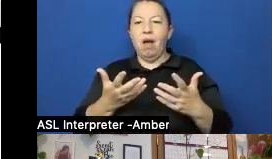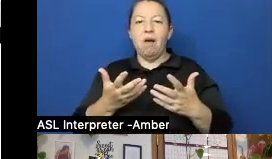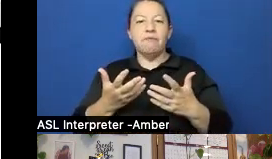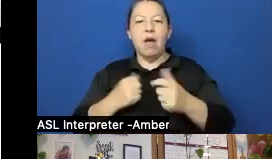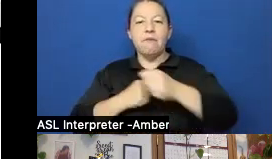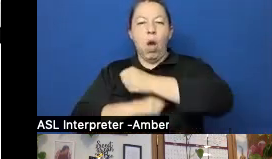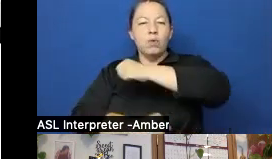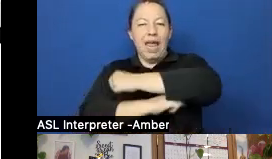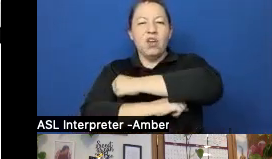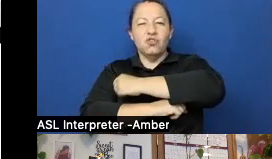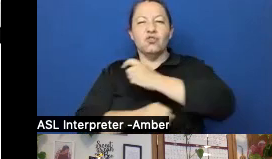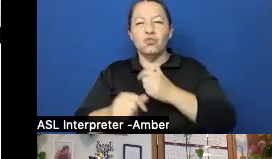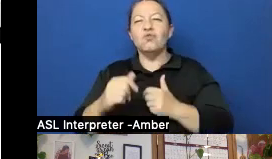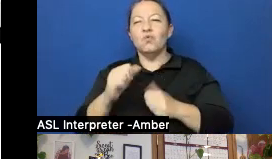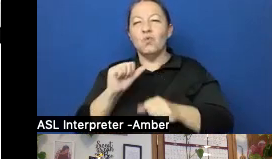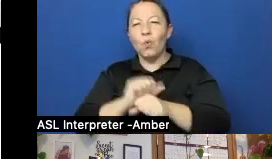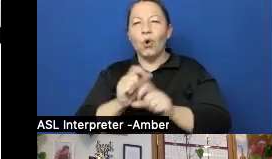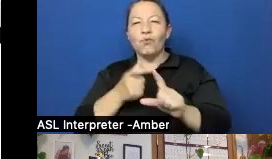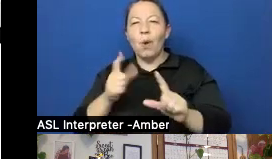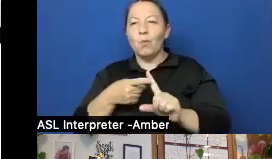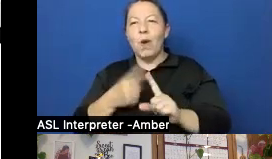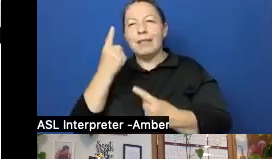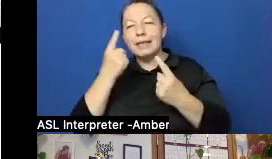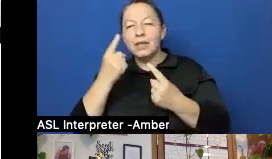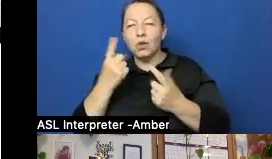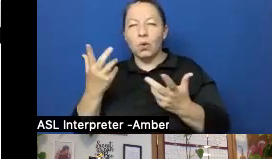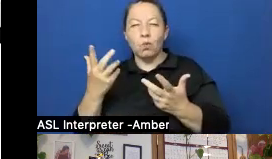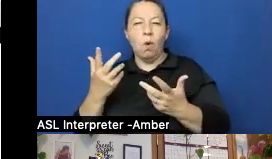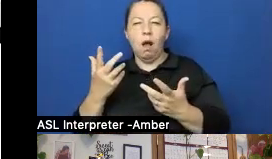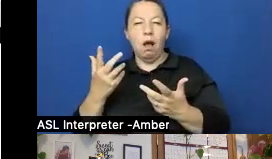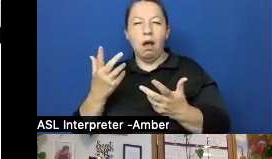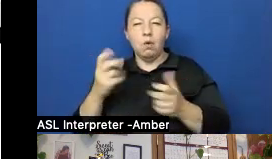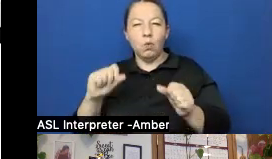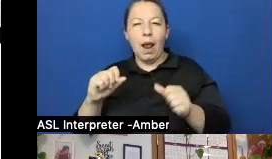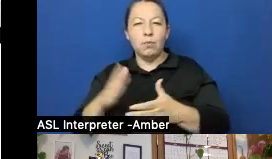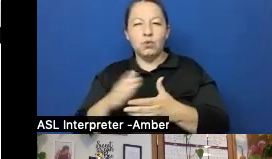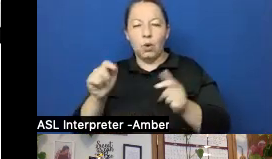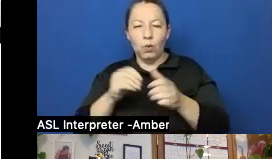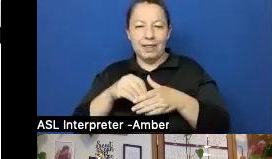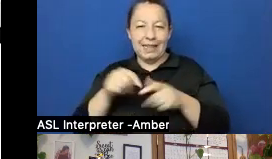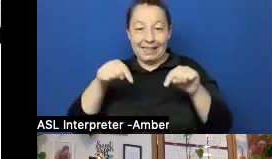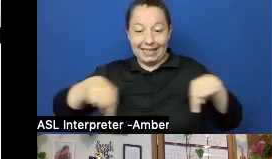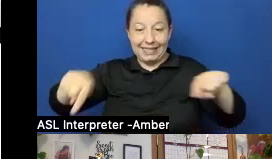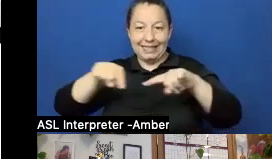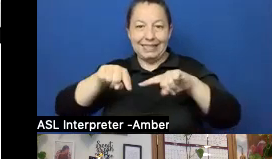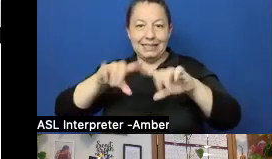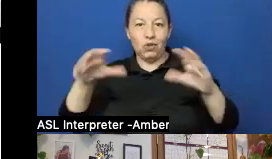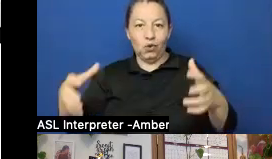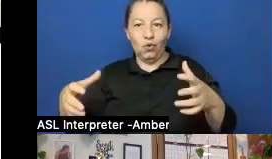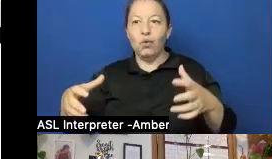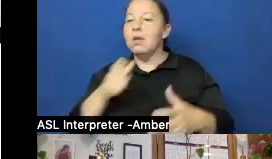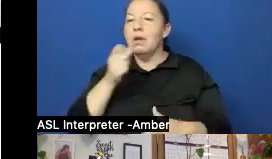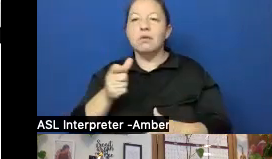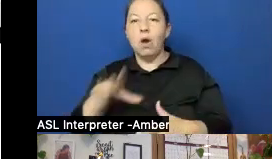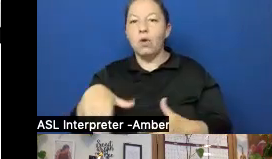when they think about what is being shared in this circle. Because not all of these things